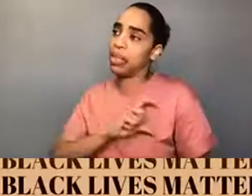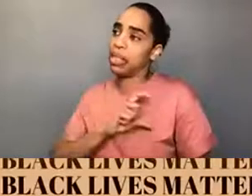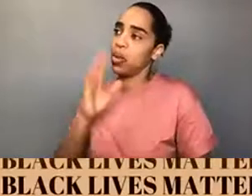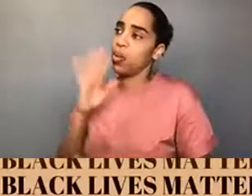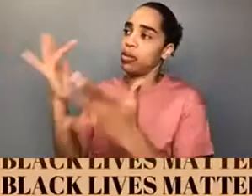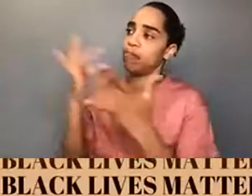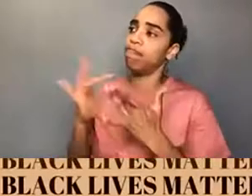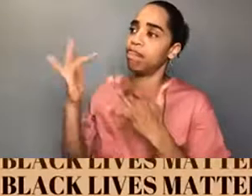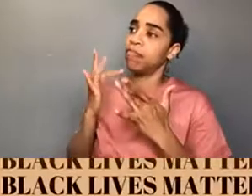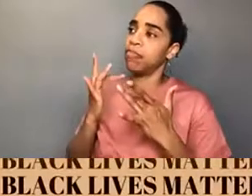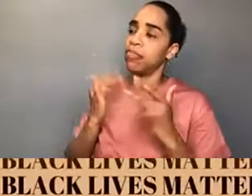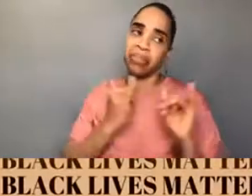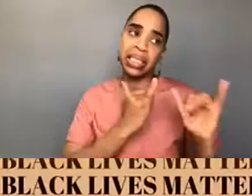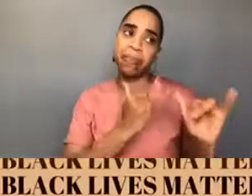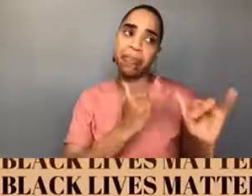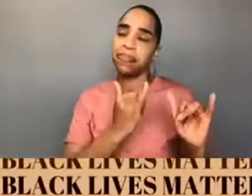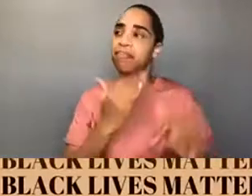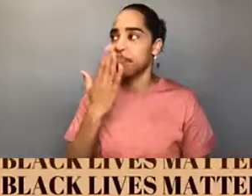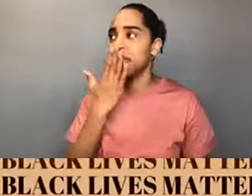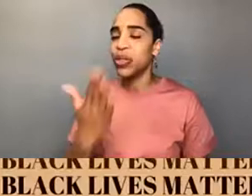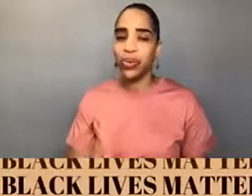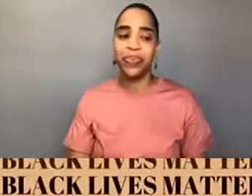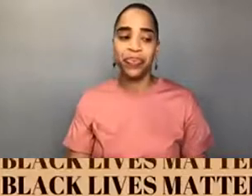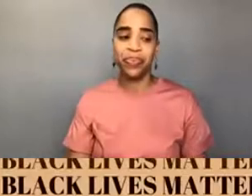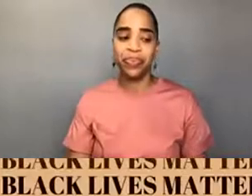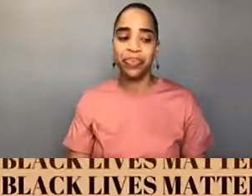But thank you. So,